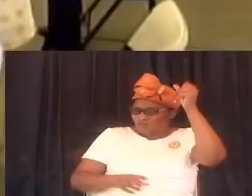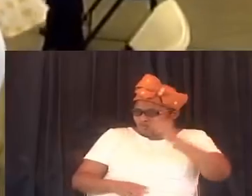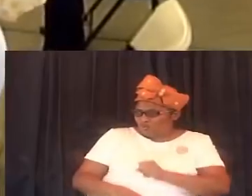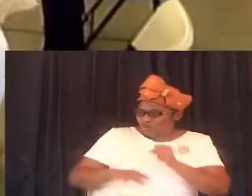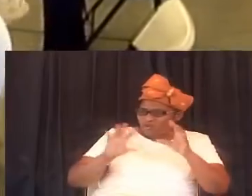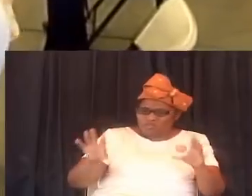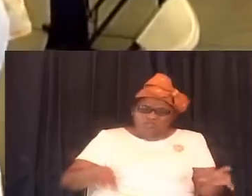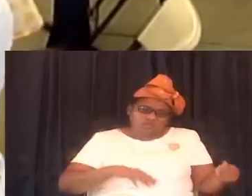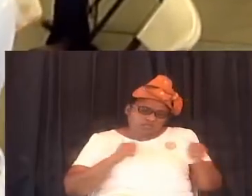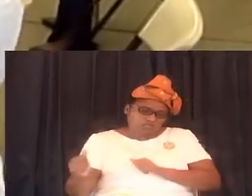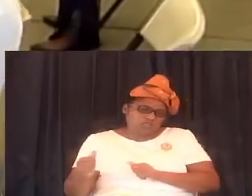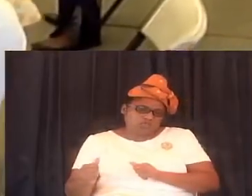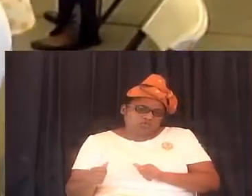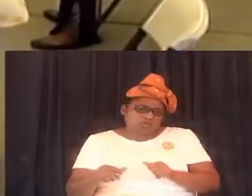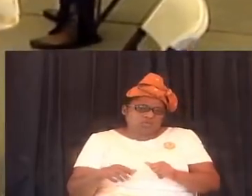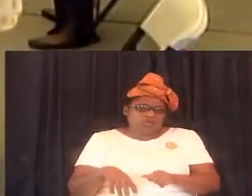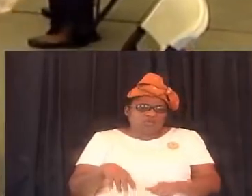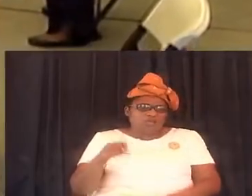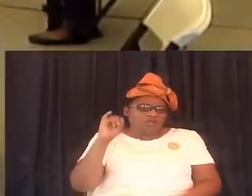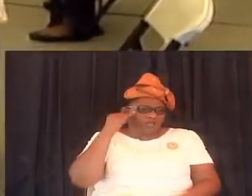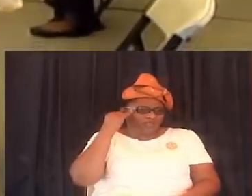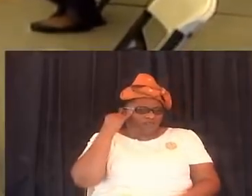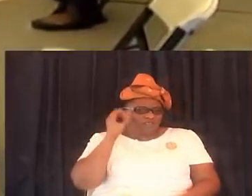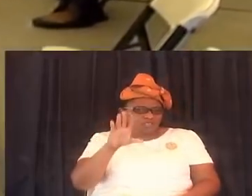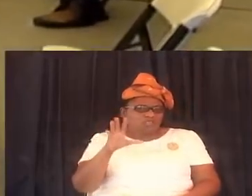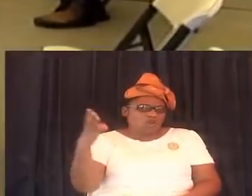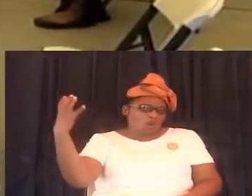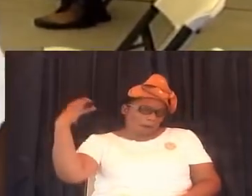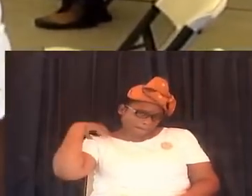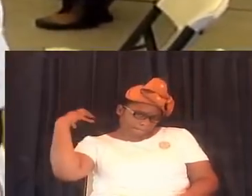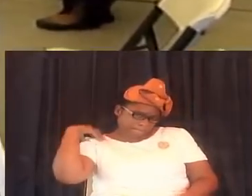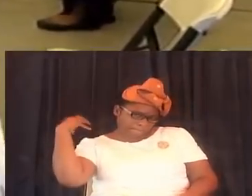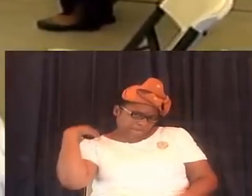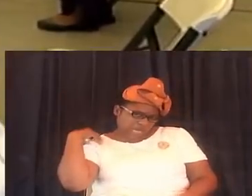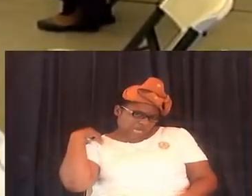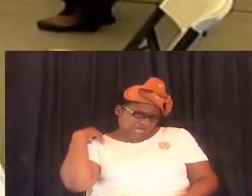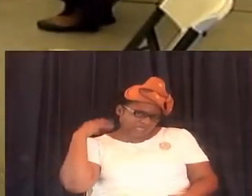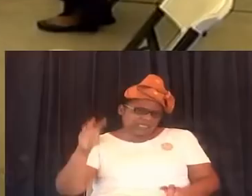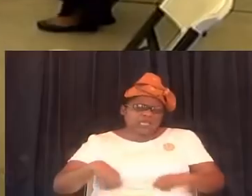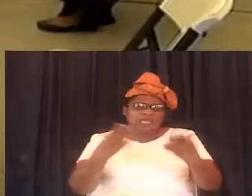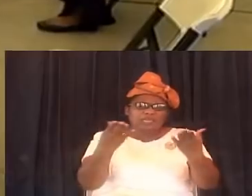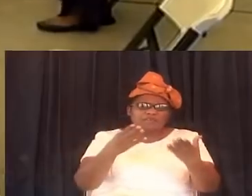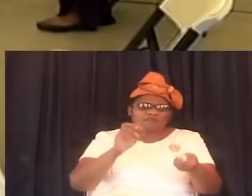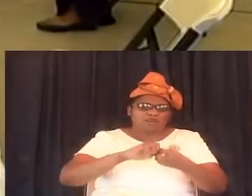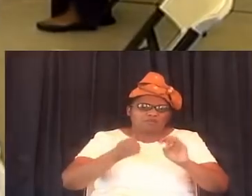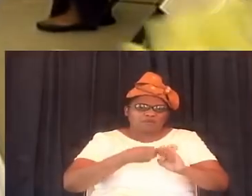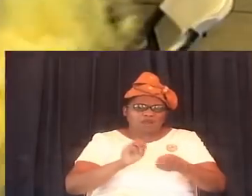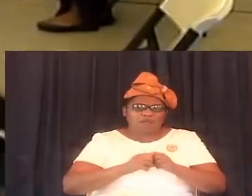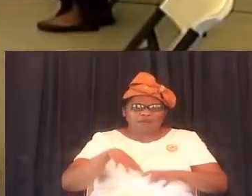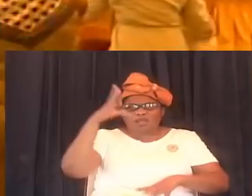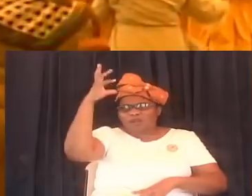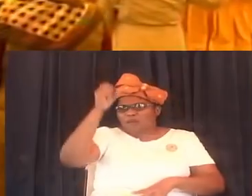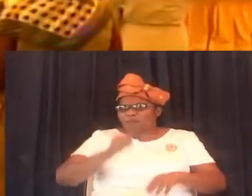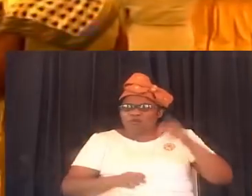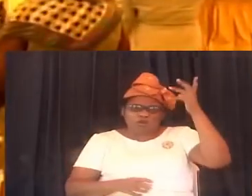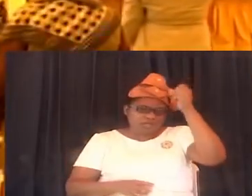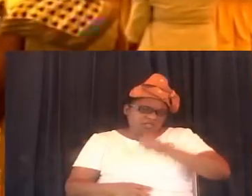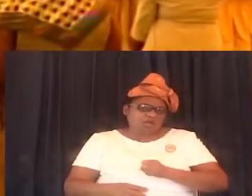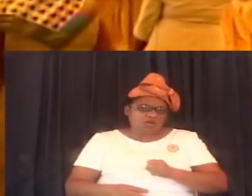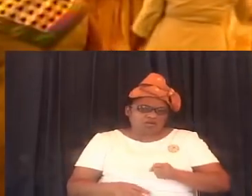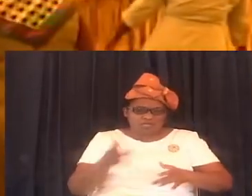If it's a boss giving an issue, pull it down. If it's sickness in the body, I pull it down.